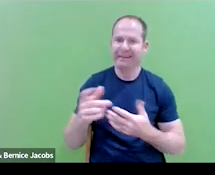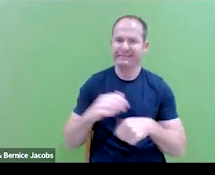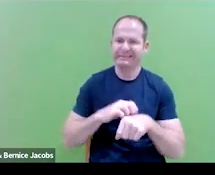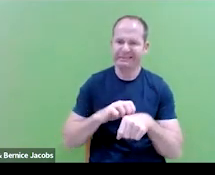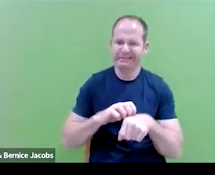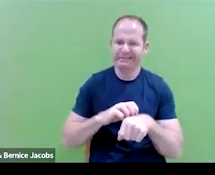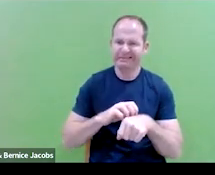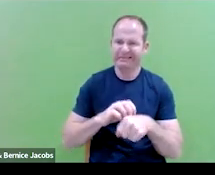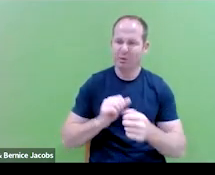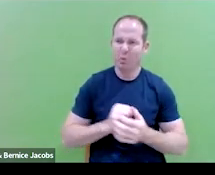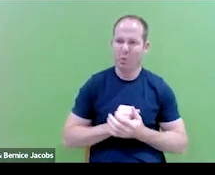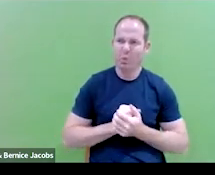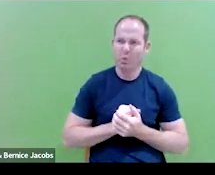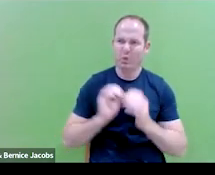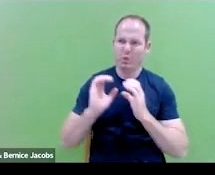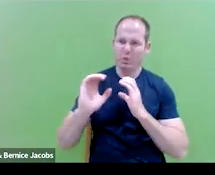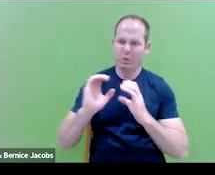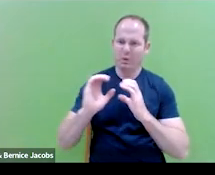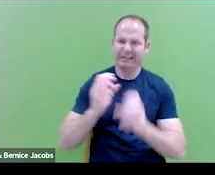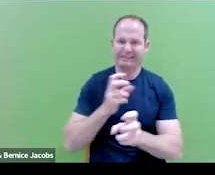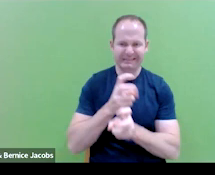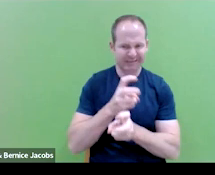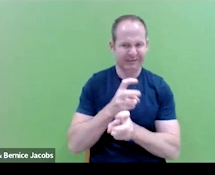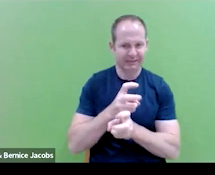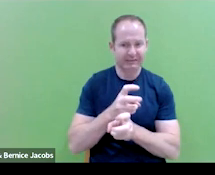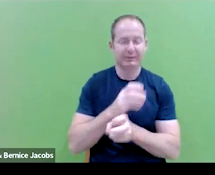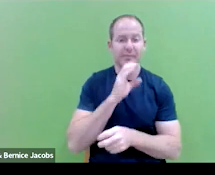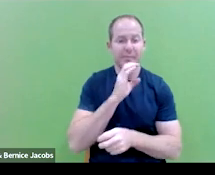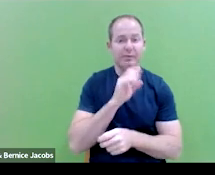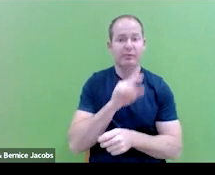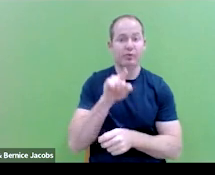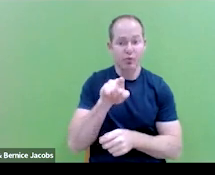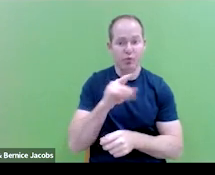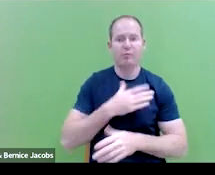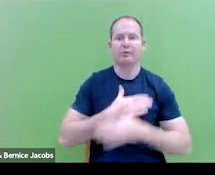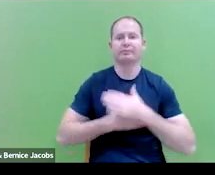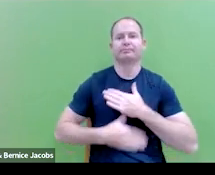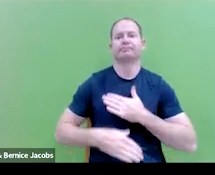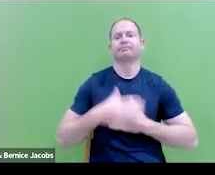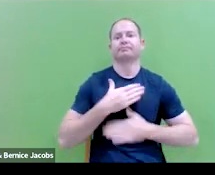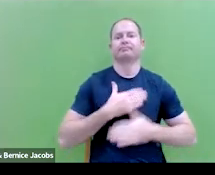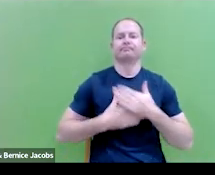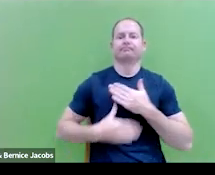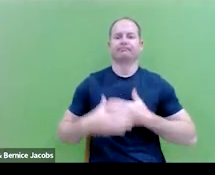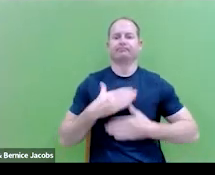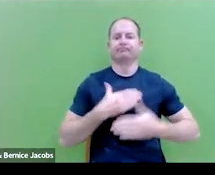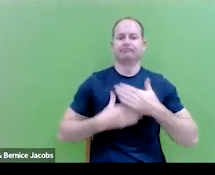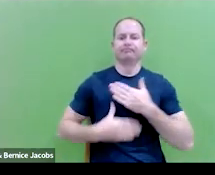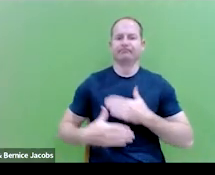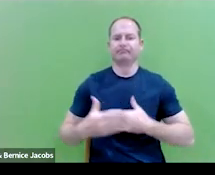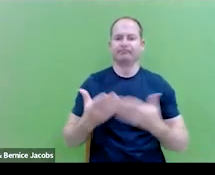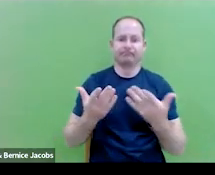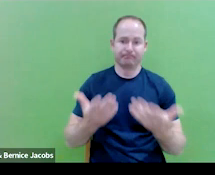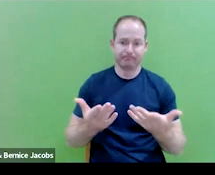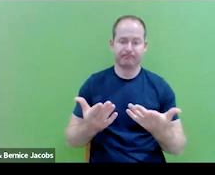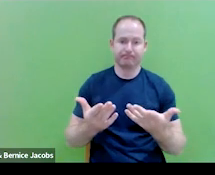not just in communicating with you, but also trying to communicate their own ideas within